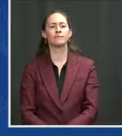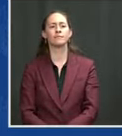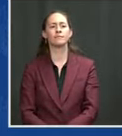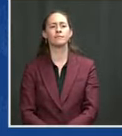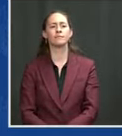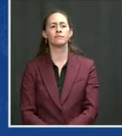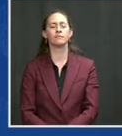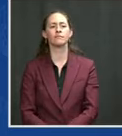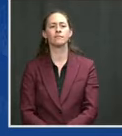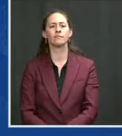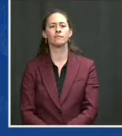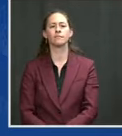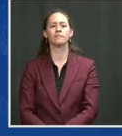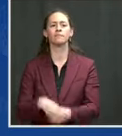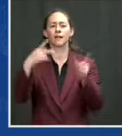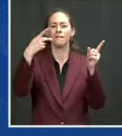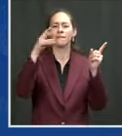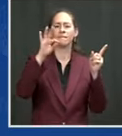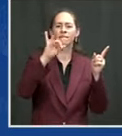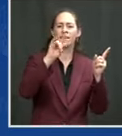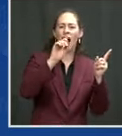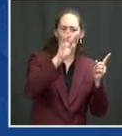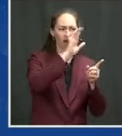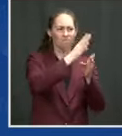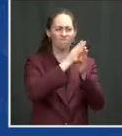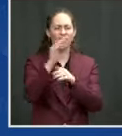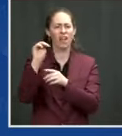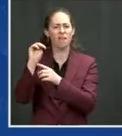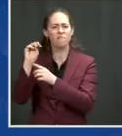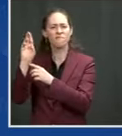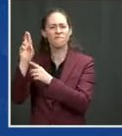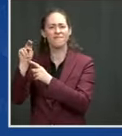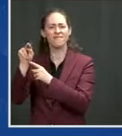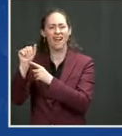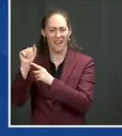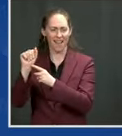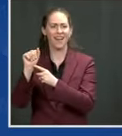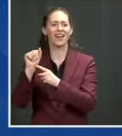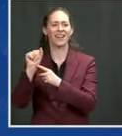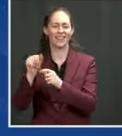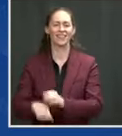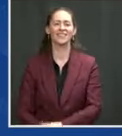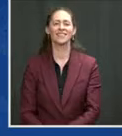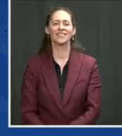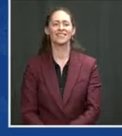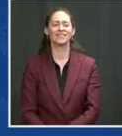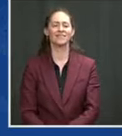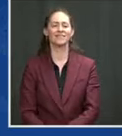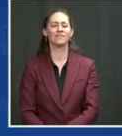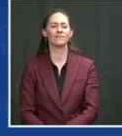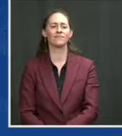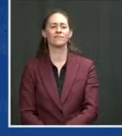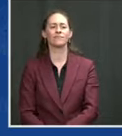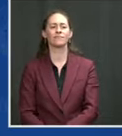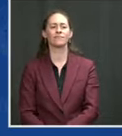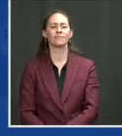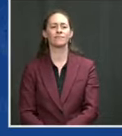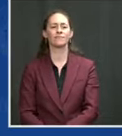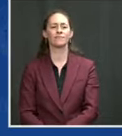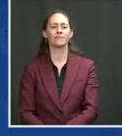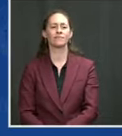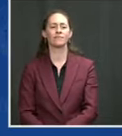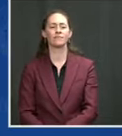MRNA vaccines, as well as applying it to other diseases as well. And some of